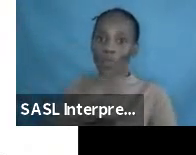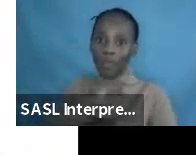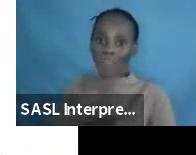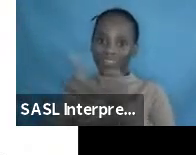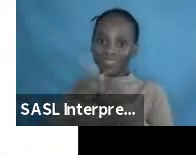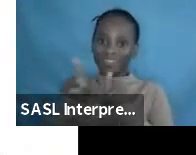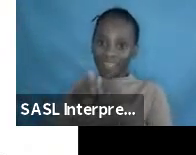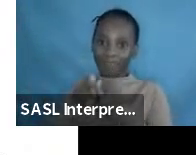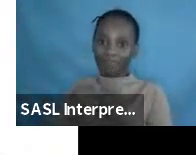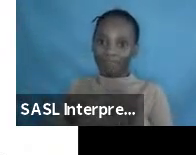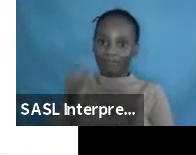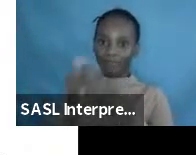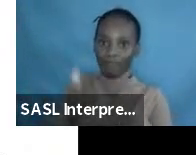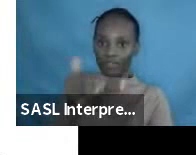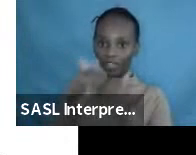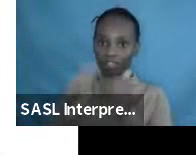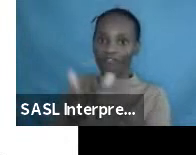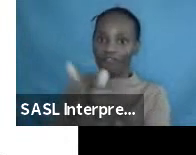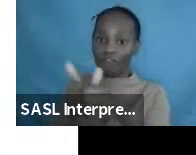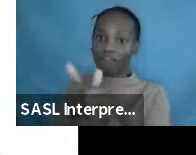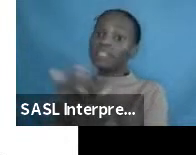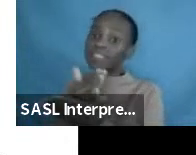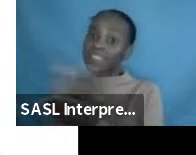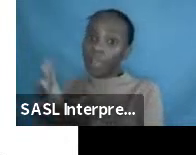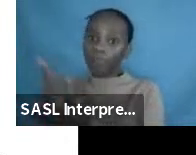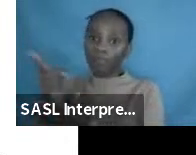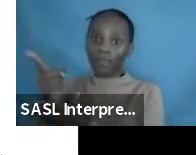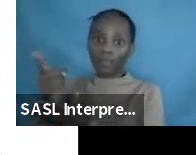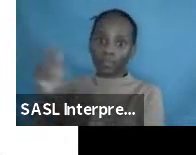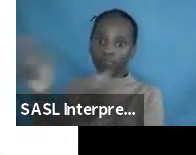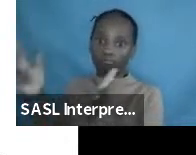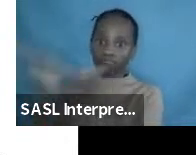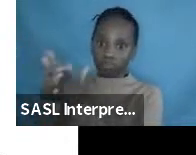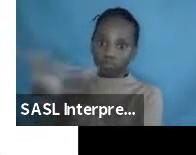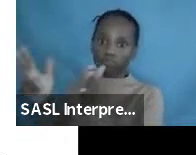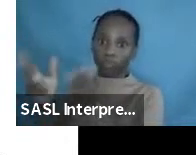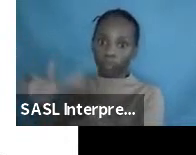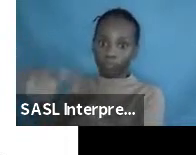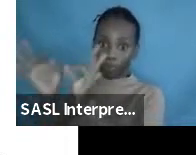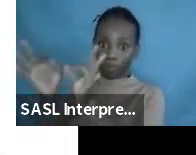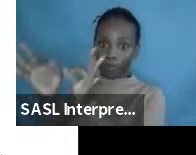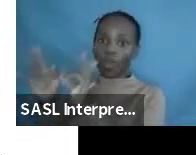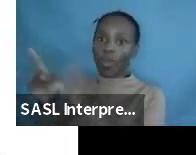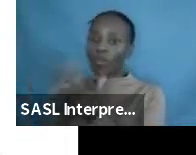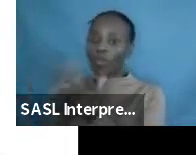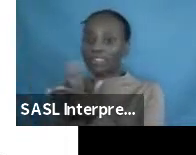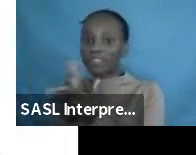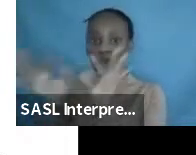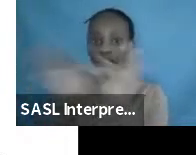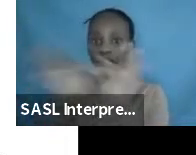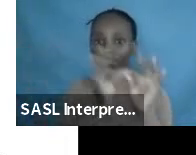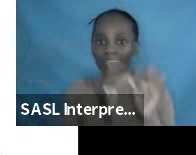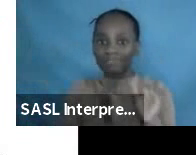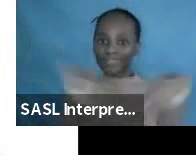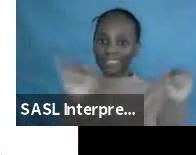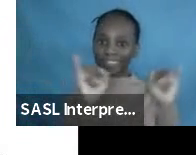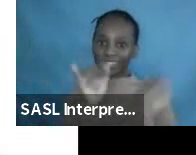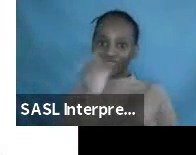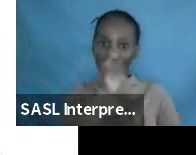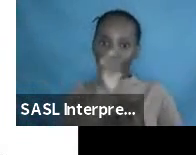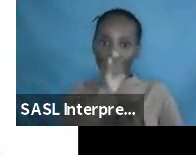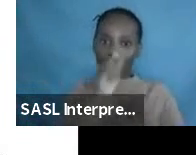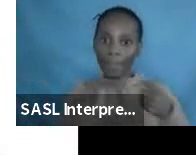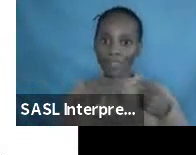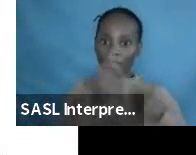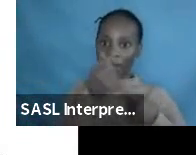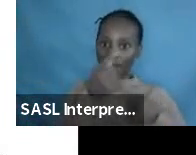those that are not properly declared or are closely linked to other serious crimes such as money laundering and funding